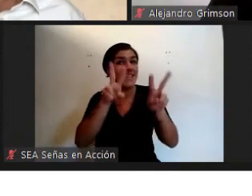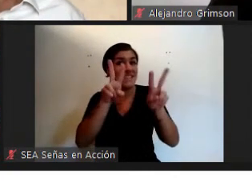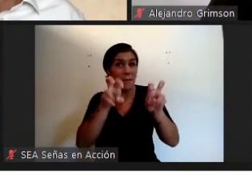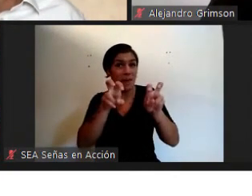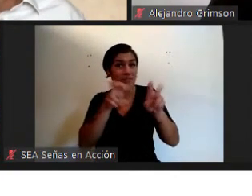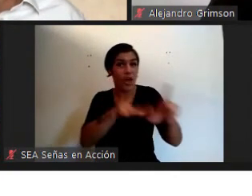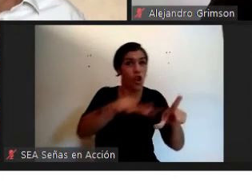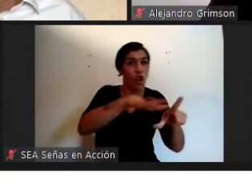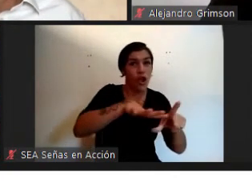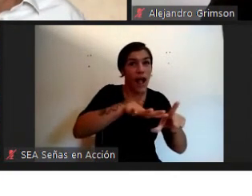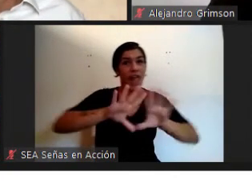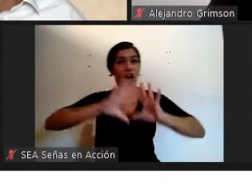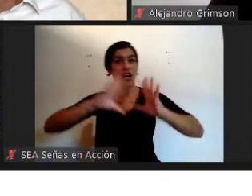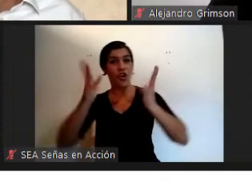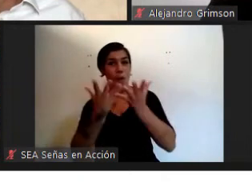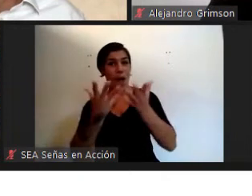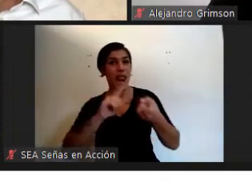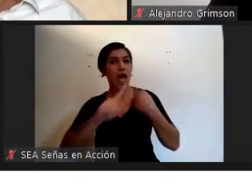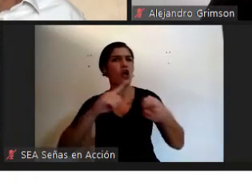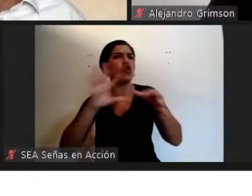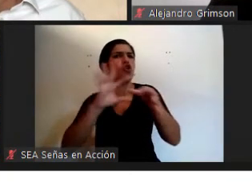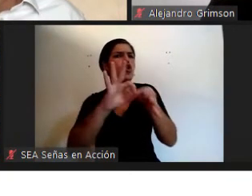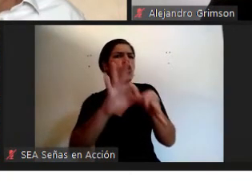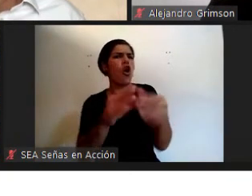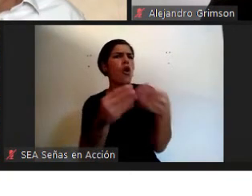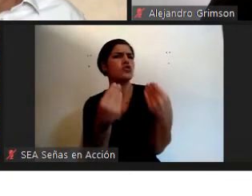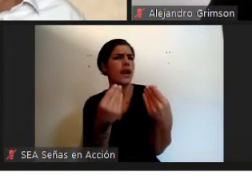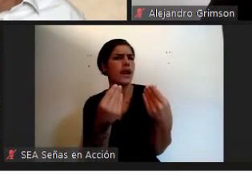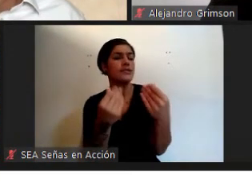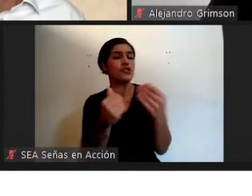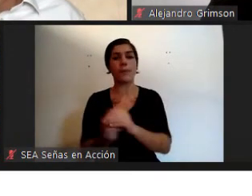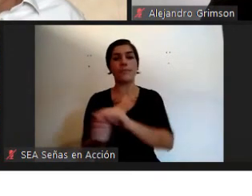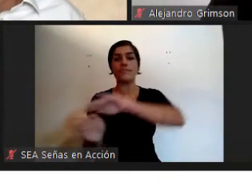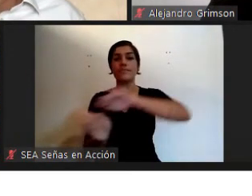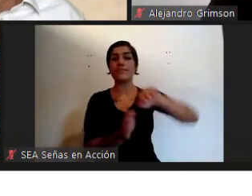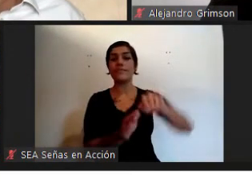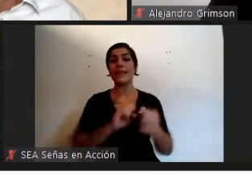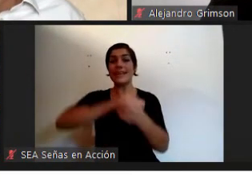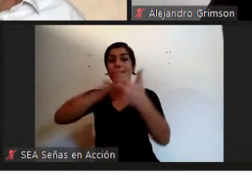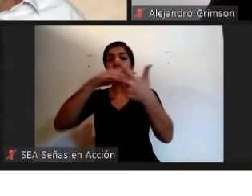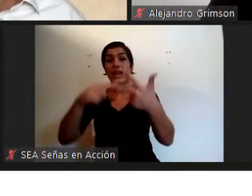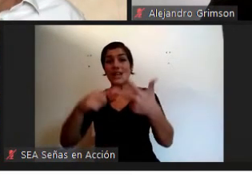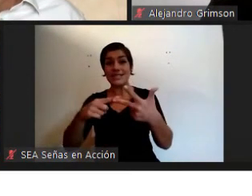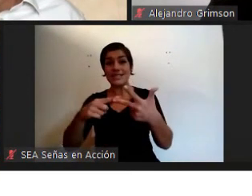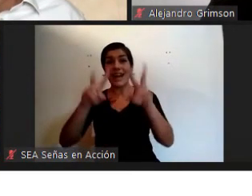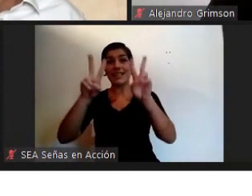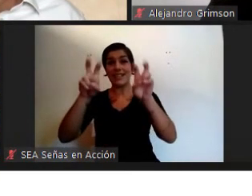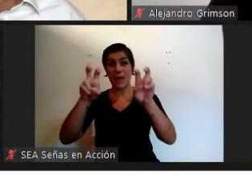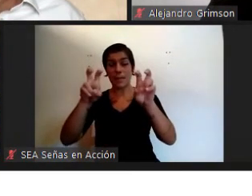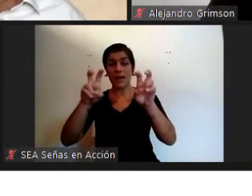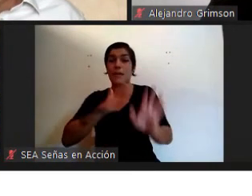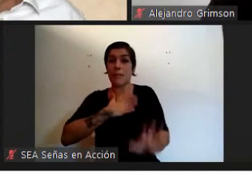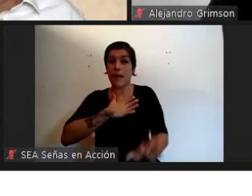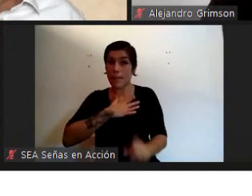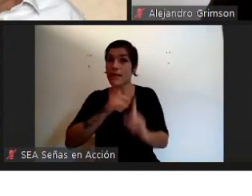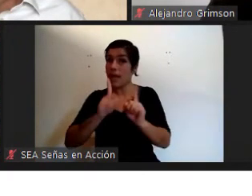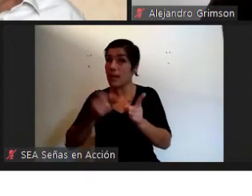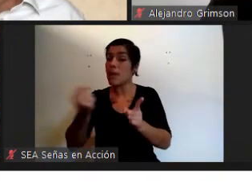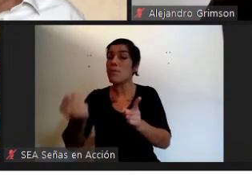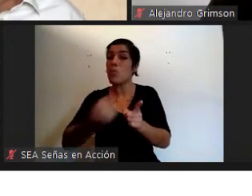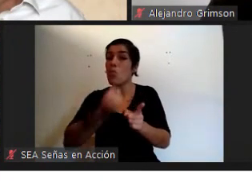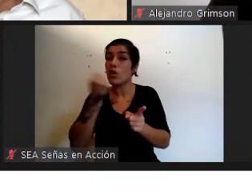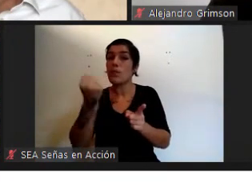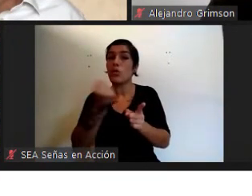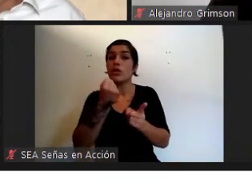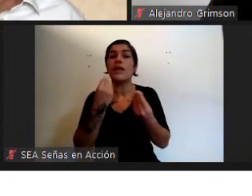I'd like for us to go back to this. And another issue that is quite loud and clear is what is necessary. Iker